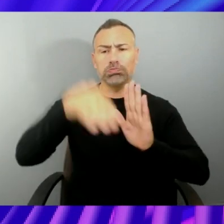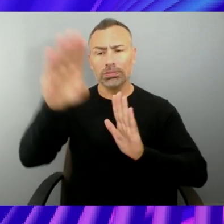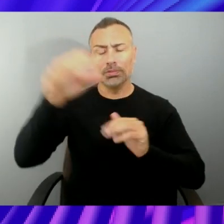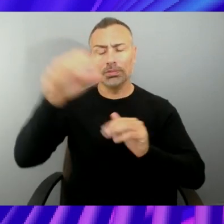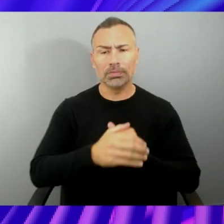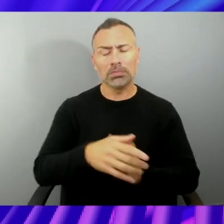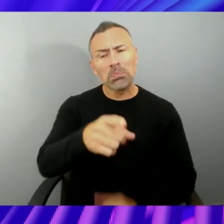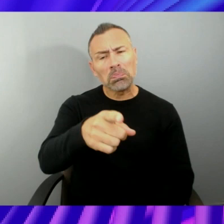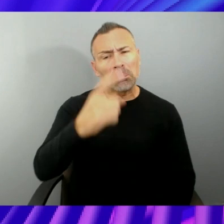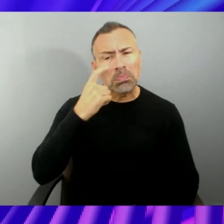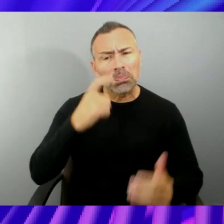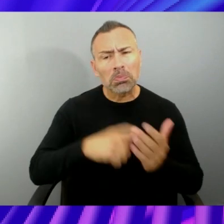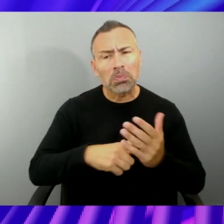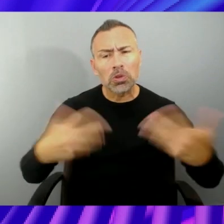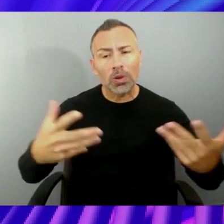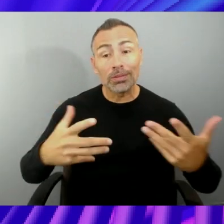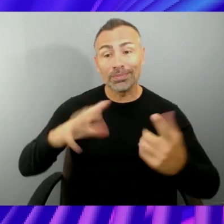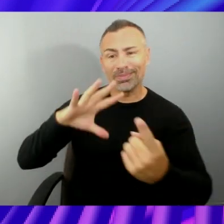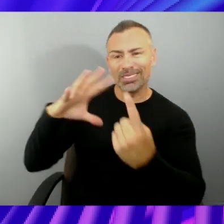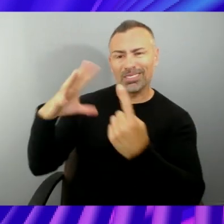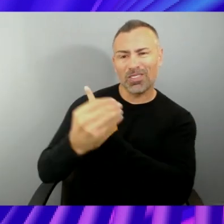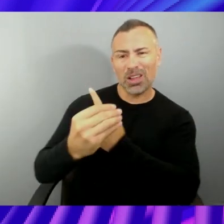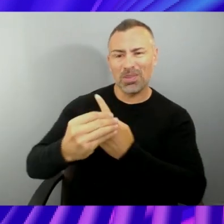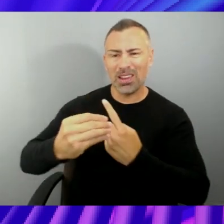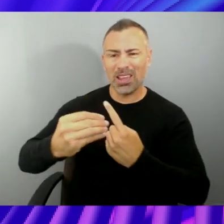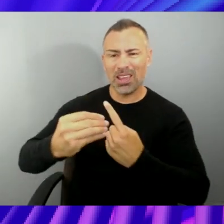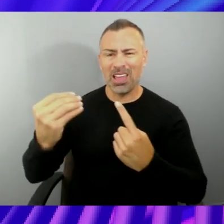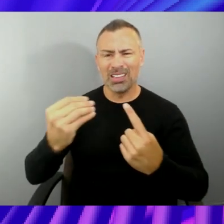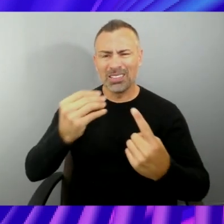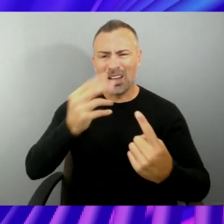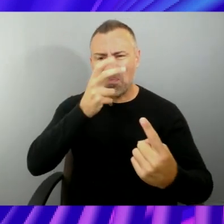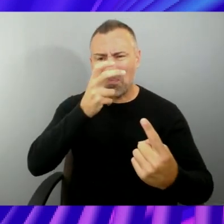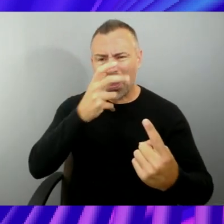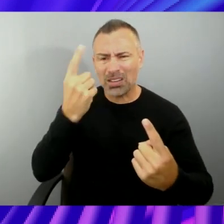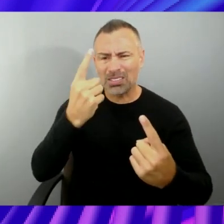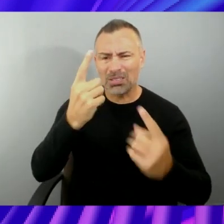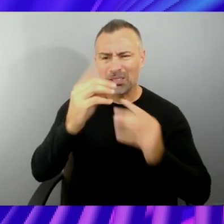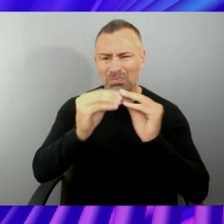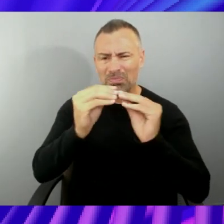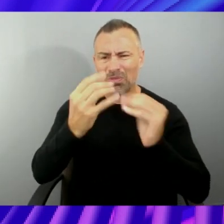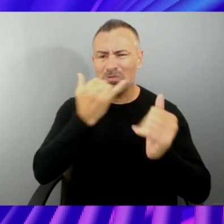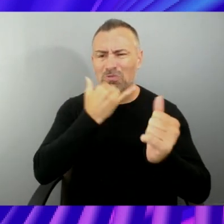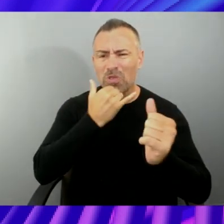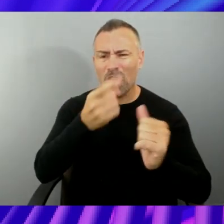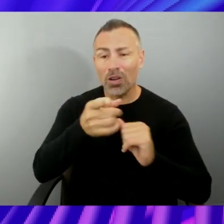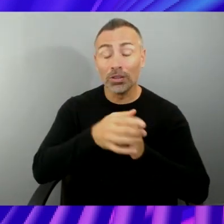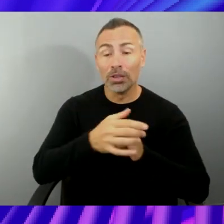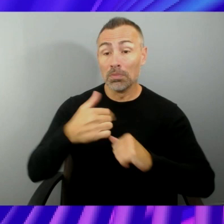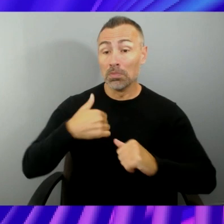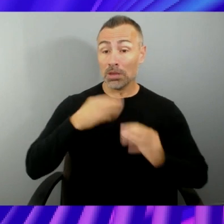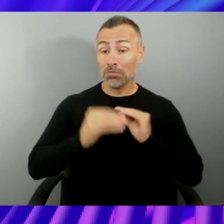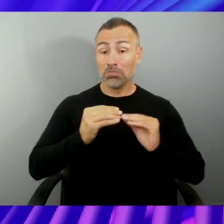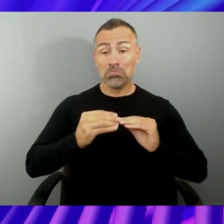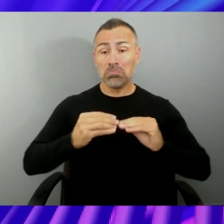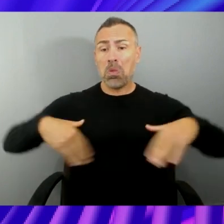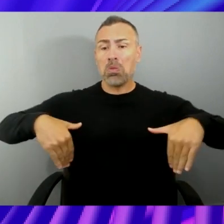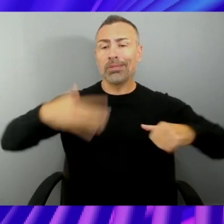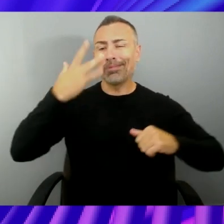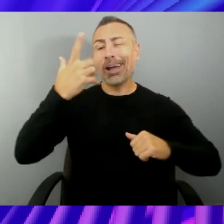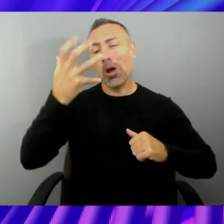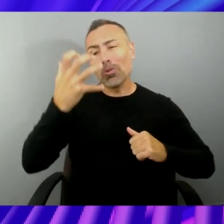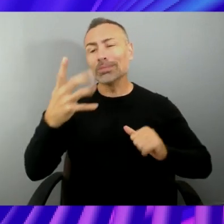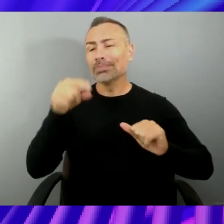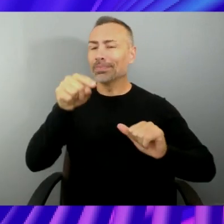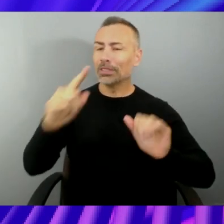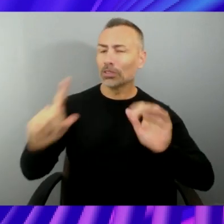about it. There's a CPU issue where the CPU usage climbs continually